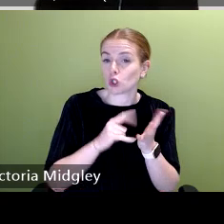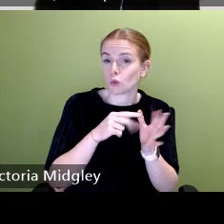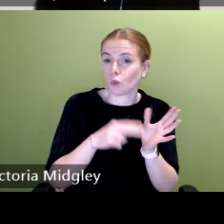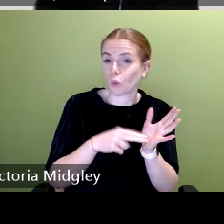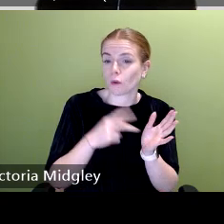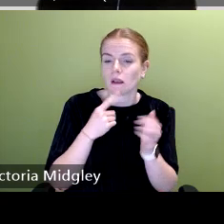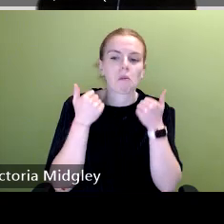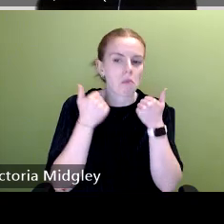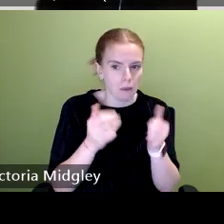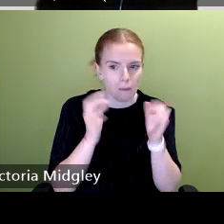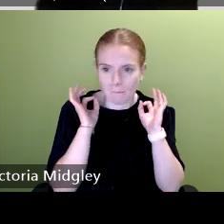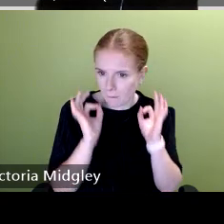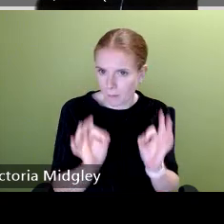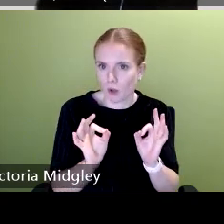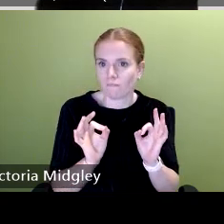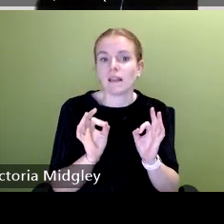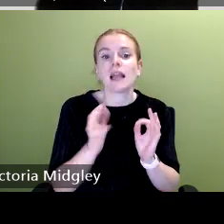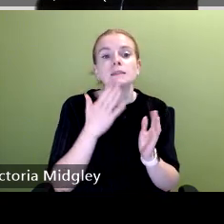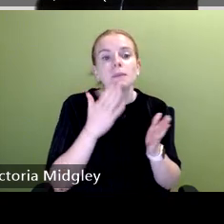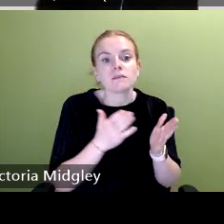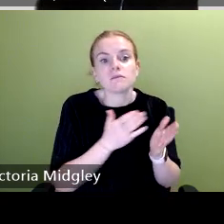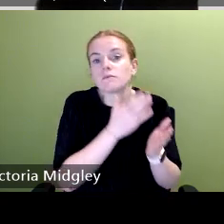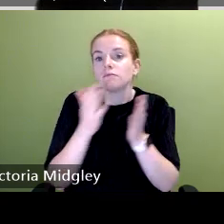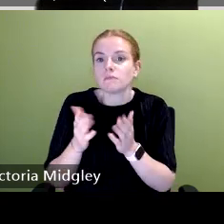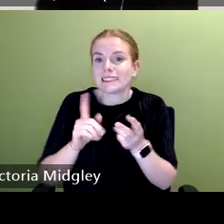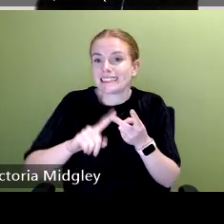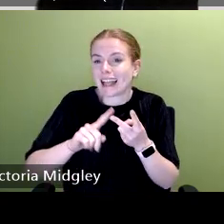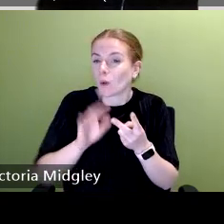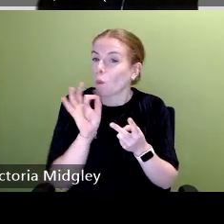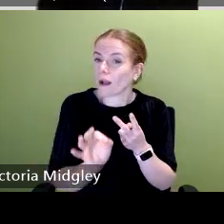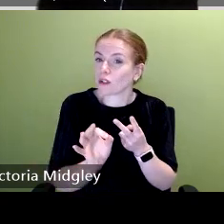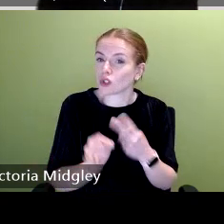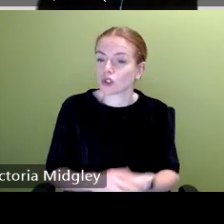now. So Mark, are you okay to move us on to the next question?